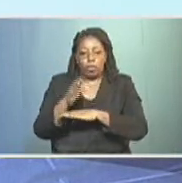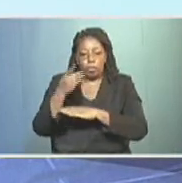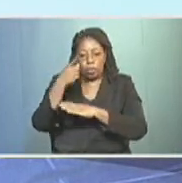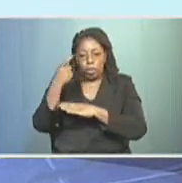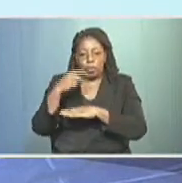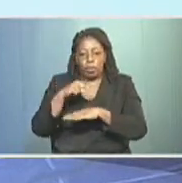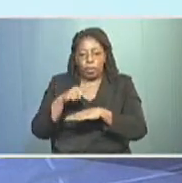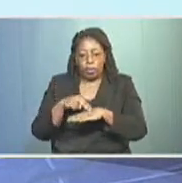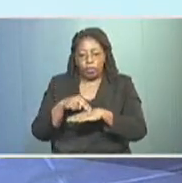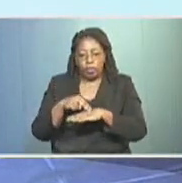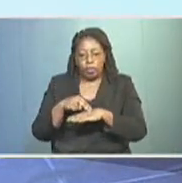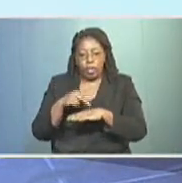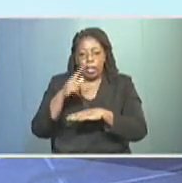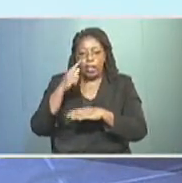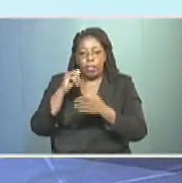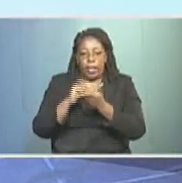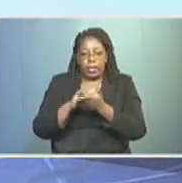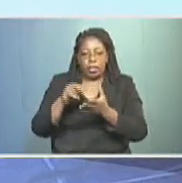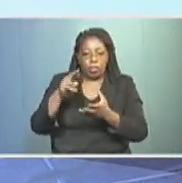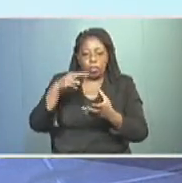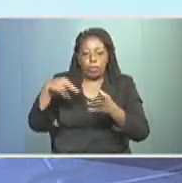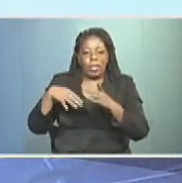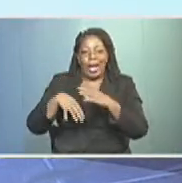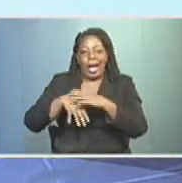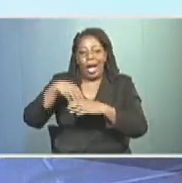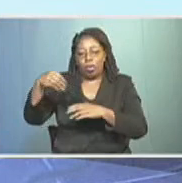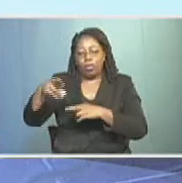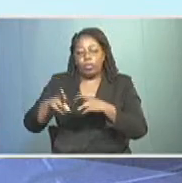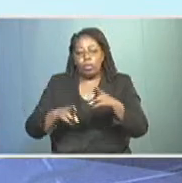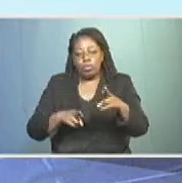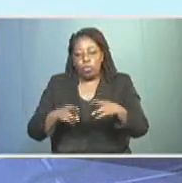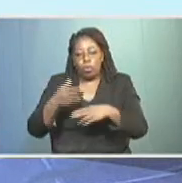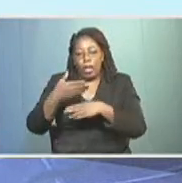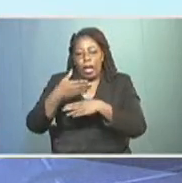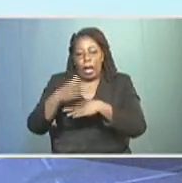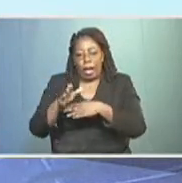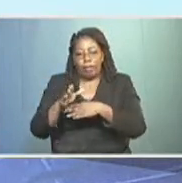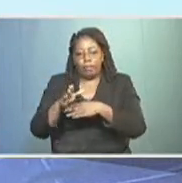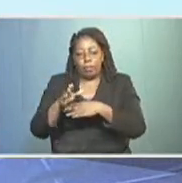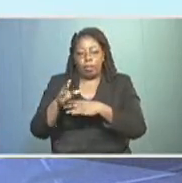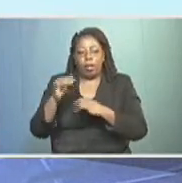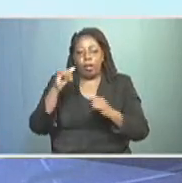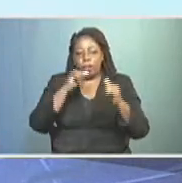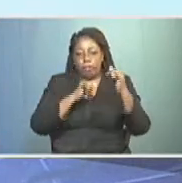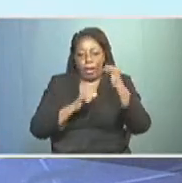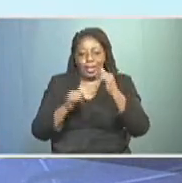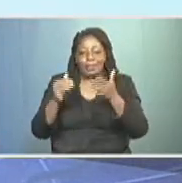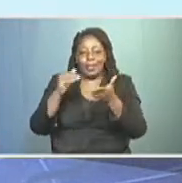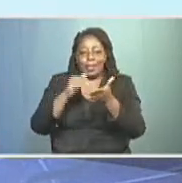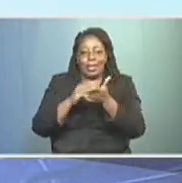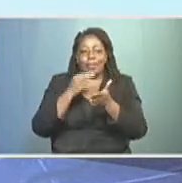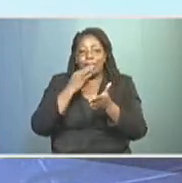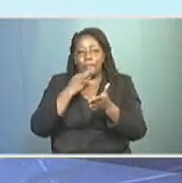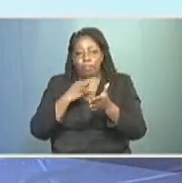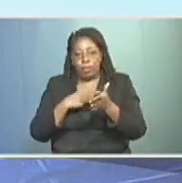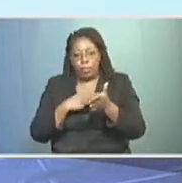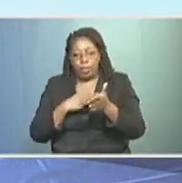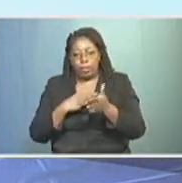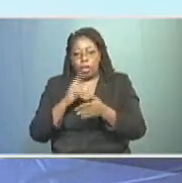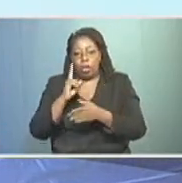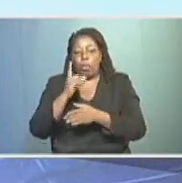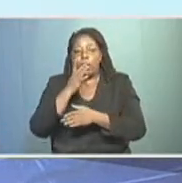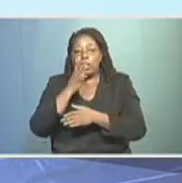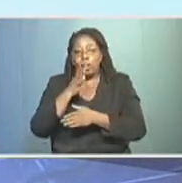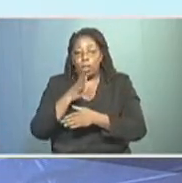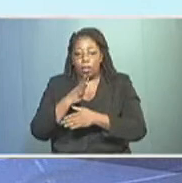nation seemingly spiraling out of control following yet another brutal act of violence against a female. A mother is fighting